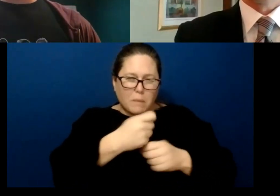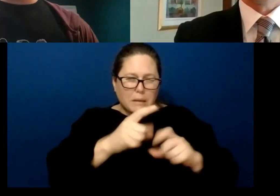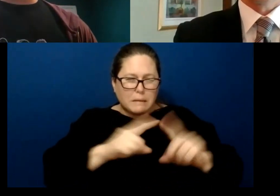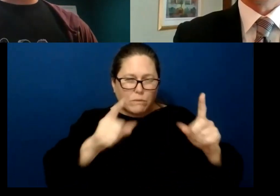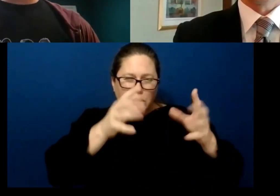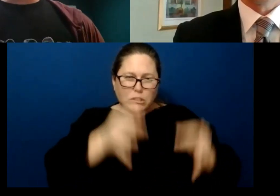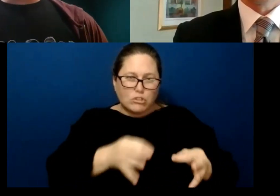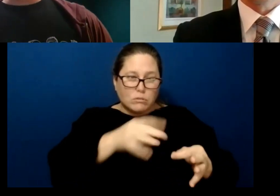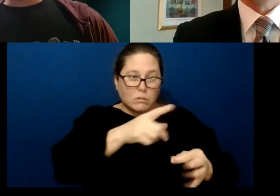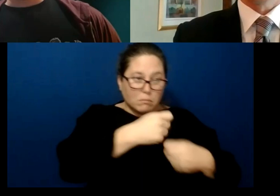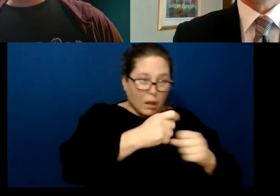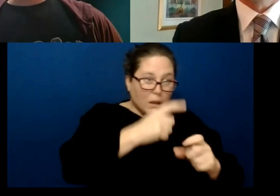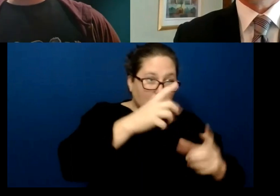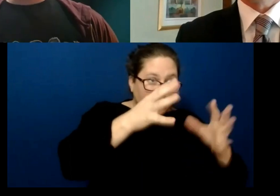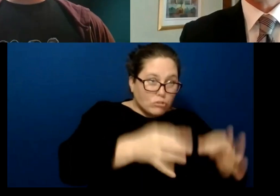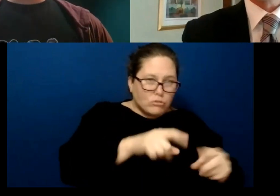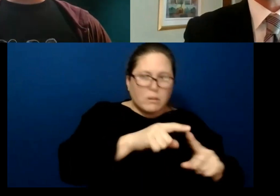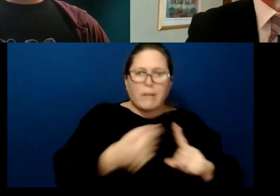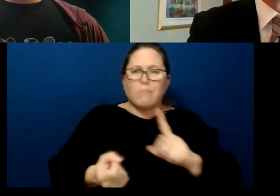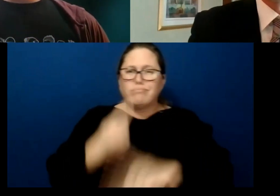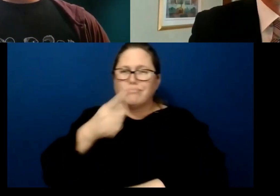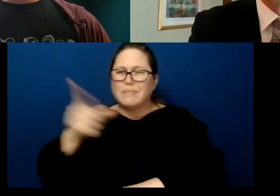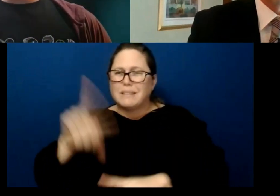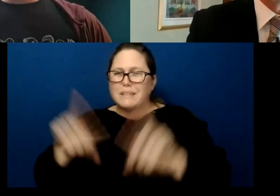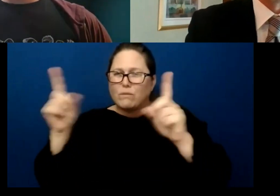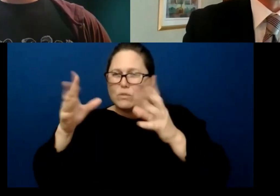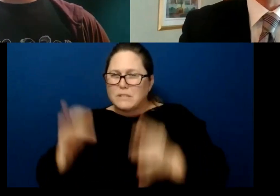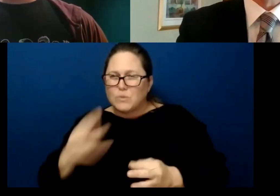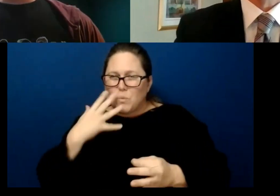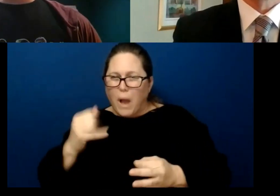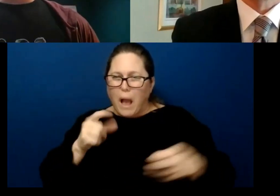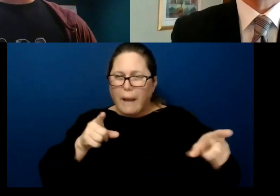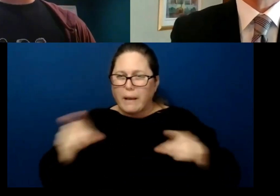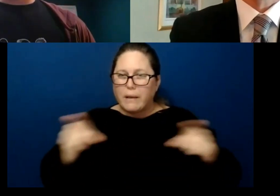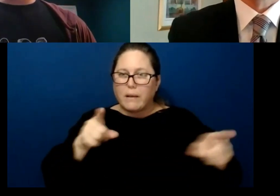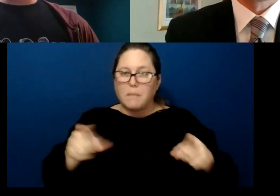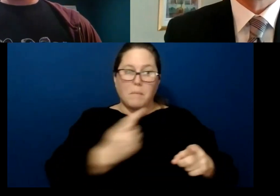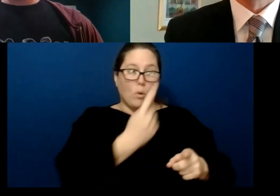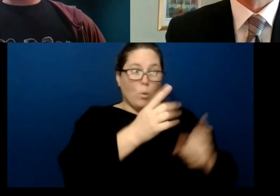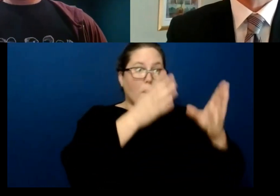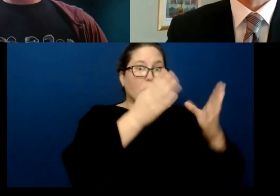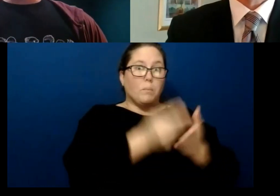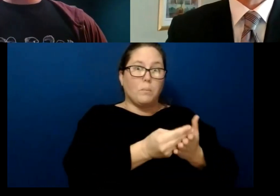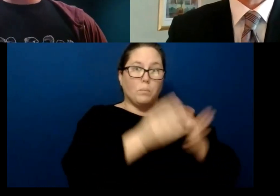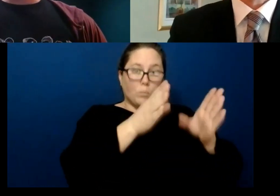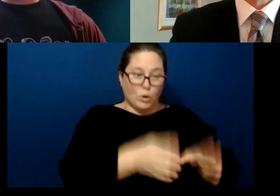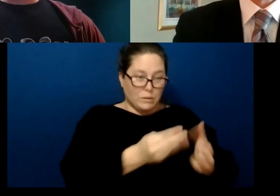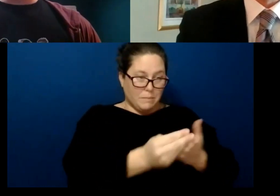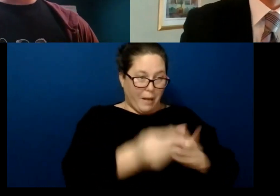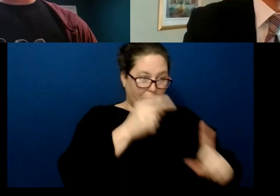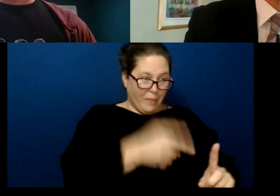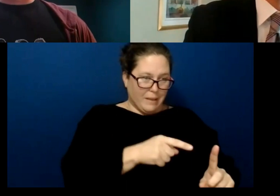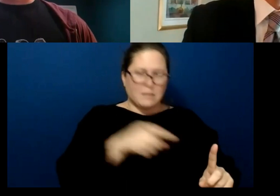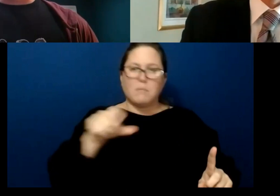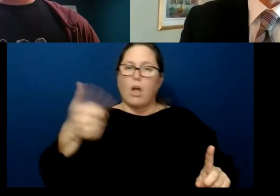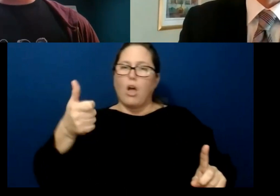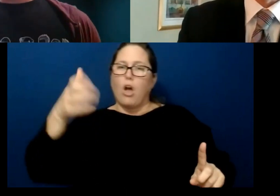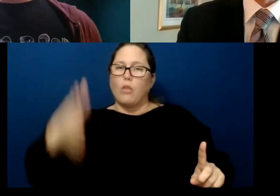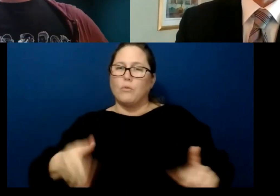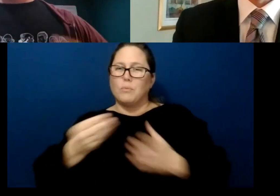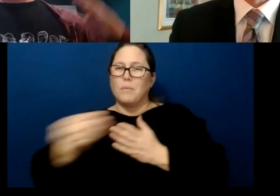consider trade-offs between different decisions. So why would a person buy one thing over another thing, and what those implications are